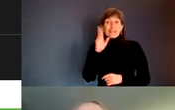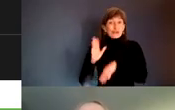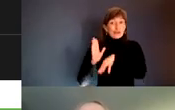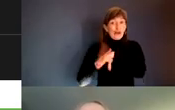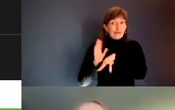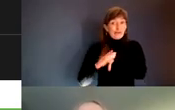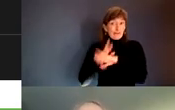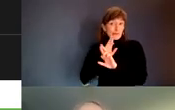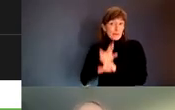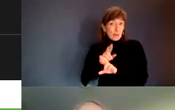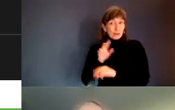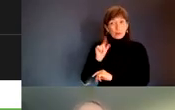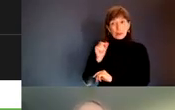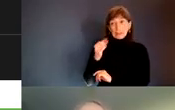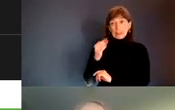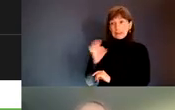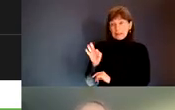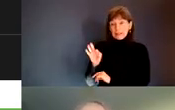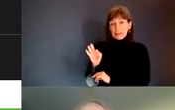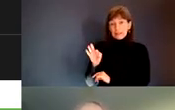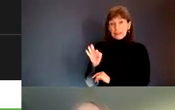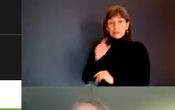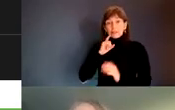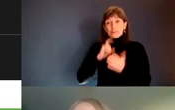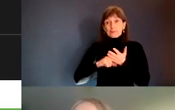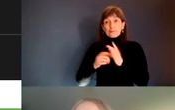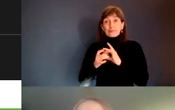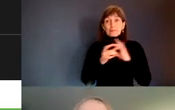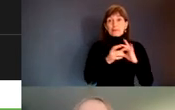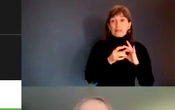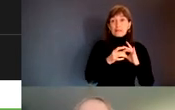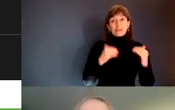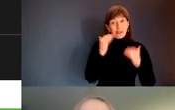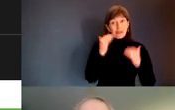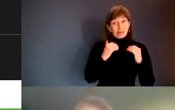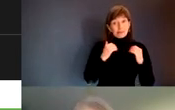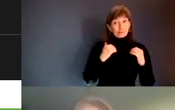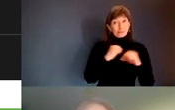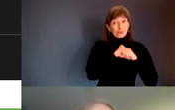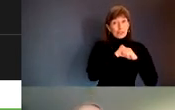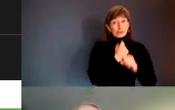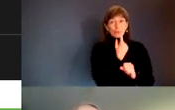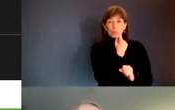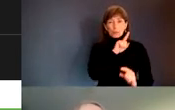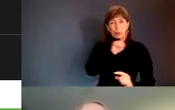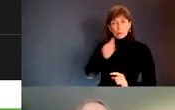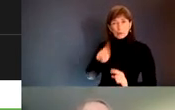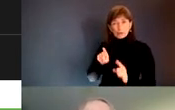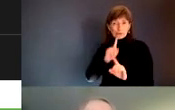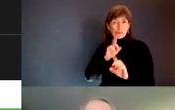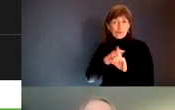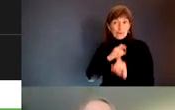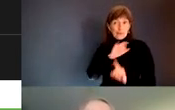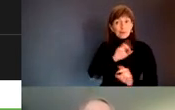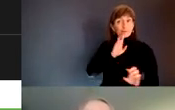Report of 2019 in relation to adult protection. Actually, one of her questions, she raised this in her report.